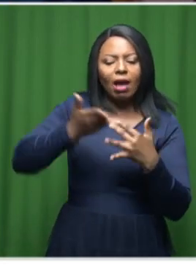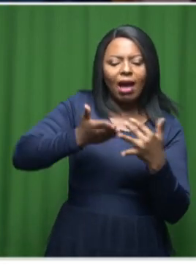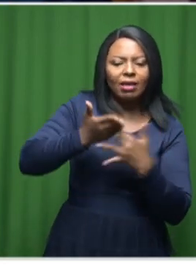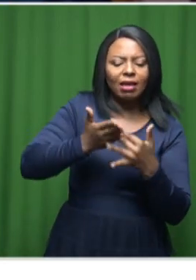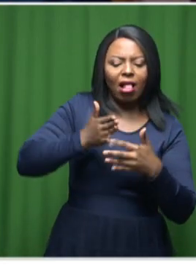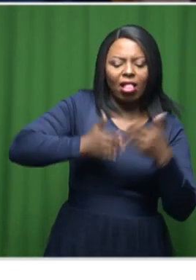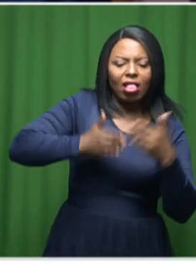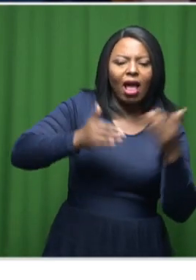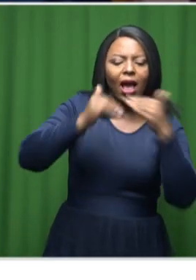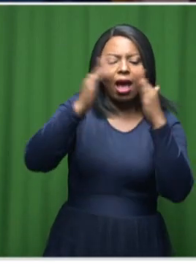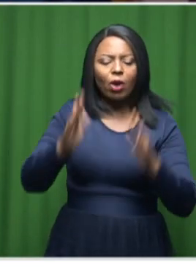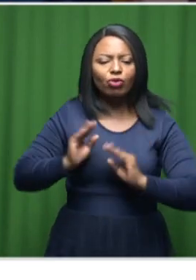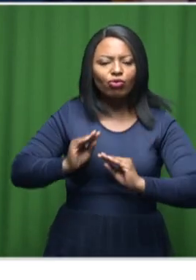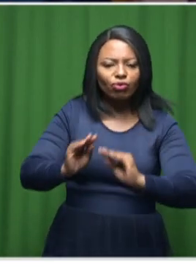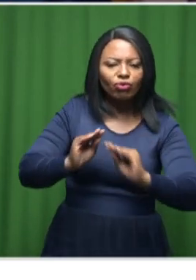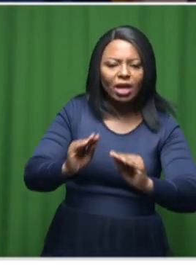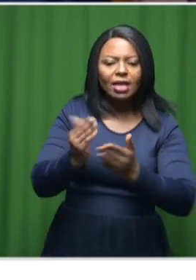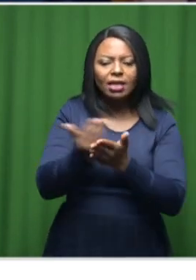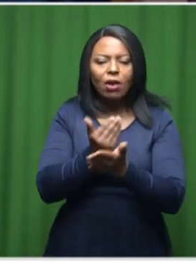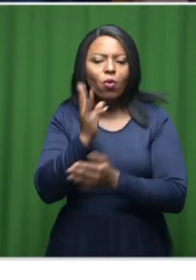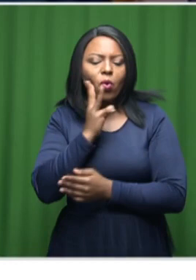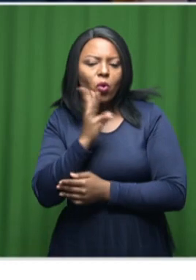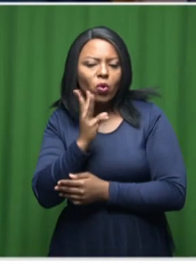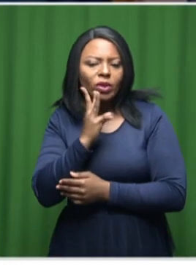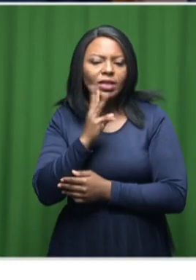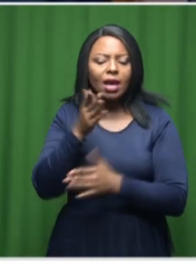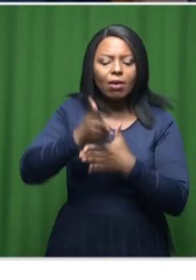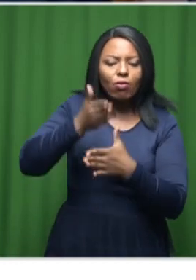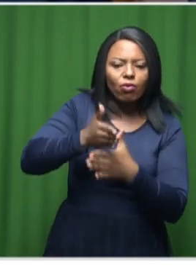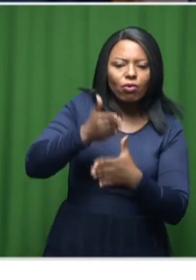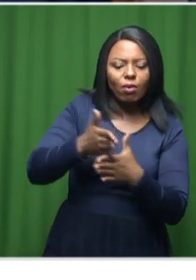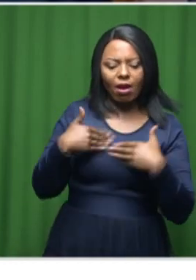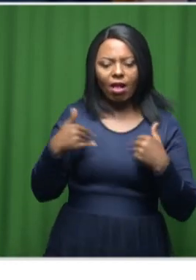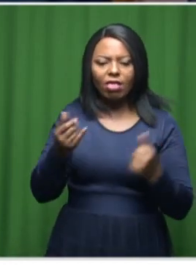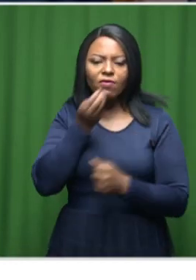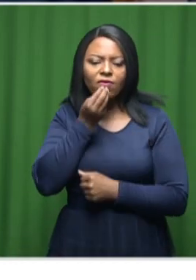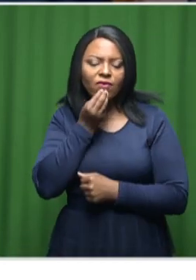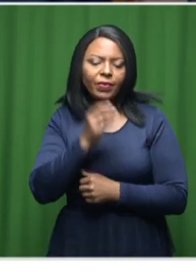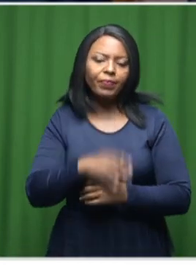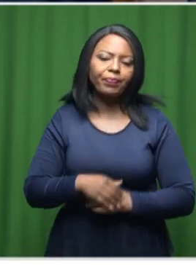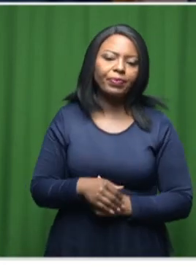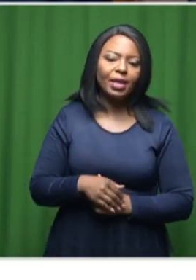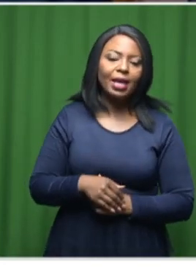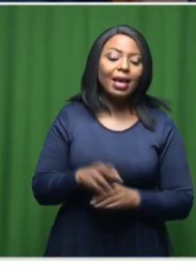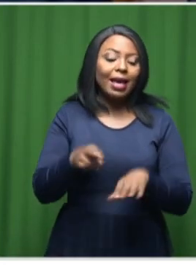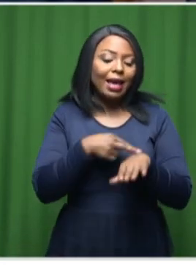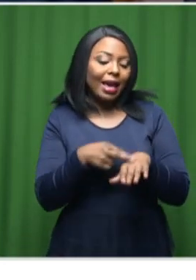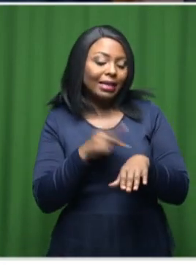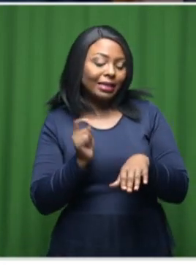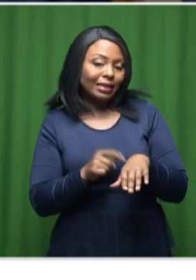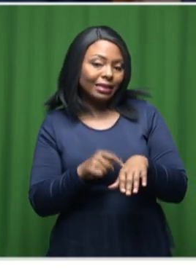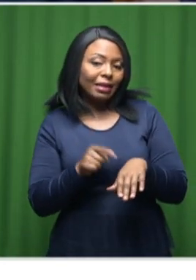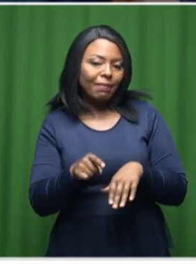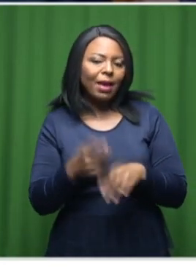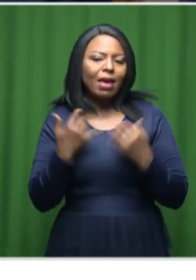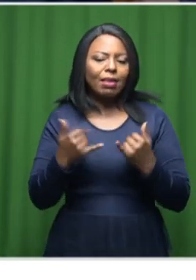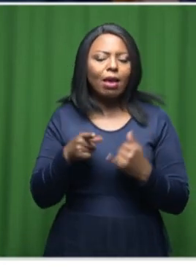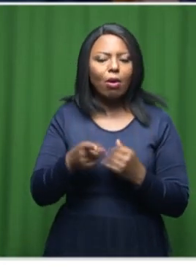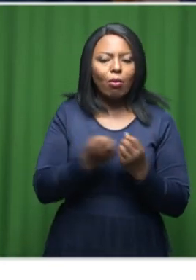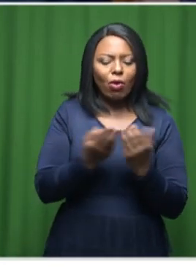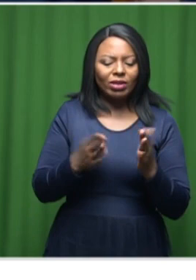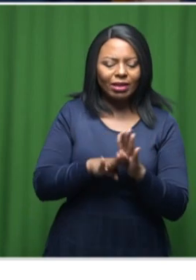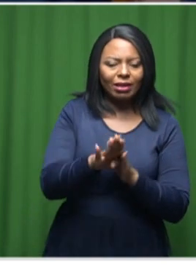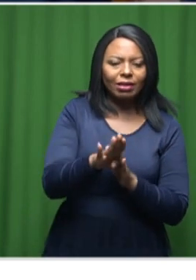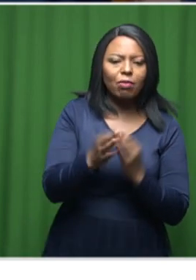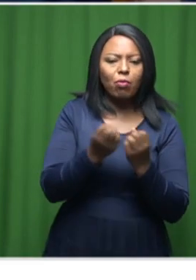housing, education, safe water, employment, and healthy food. Racism also leads to increased rates